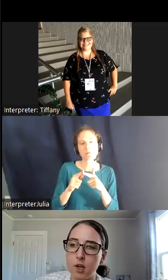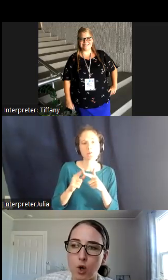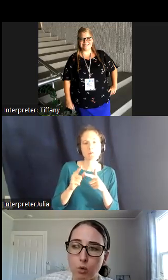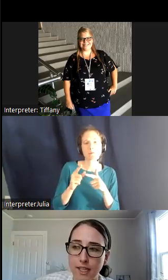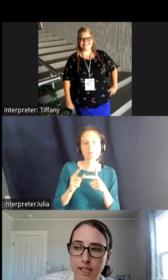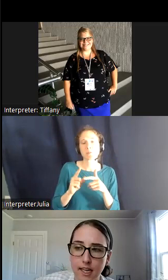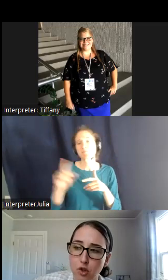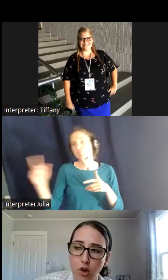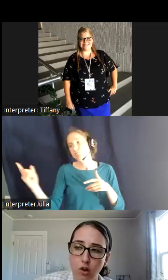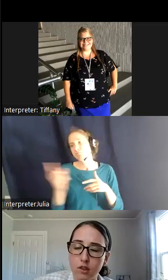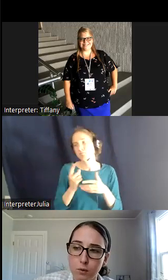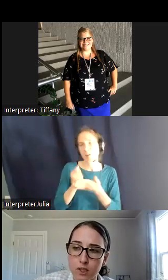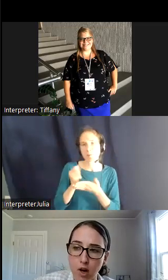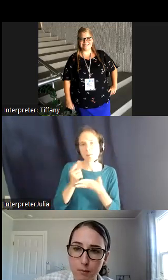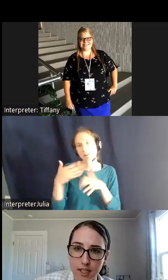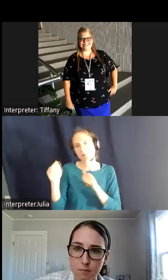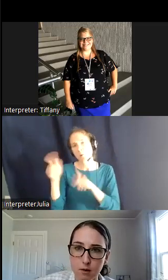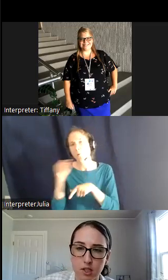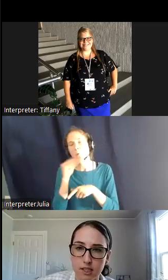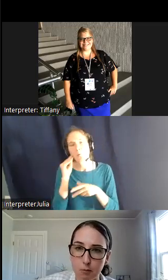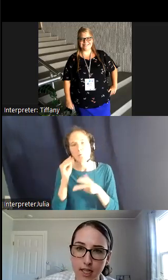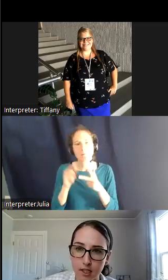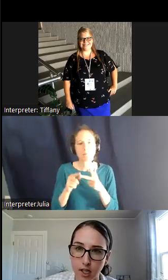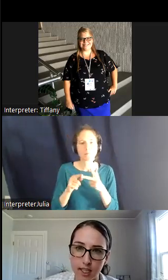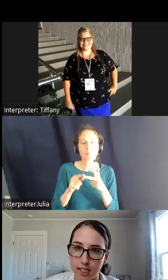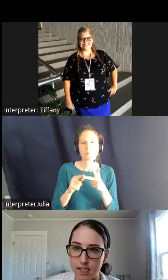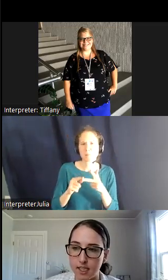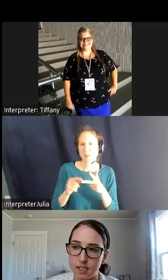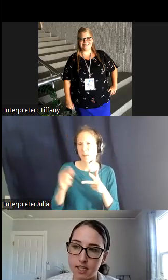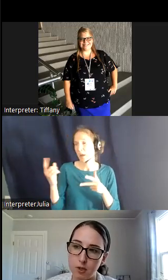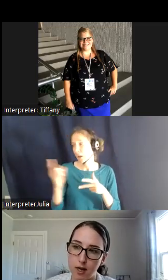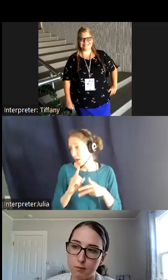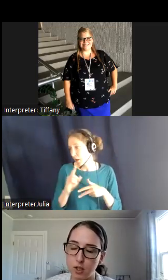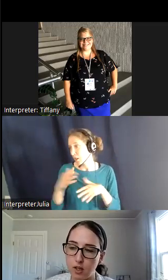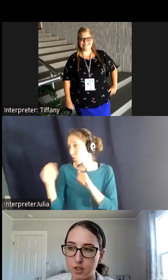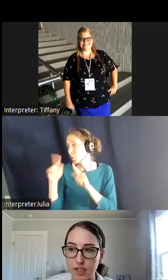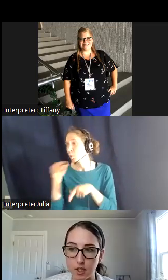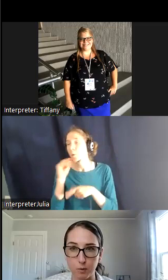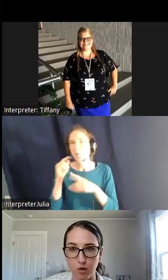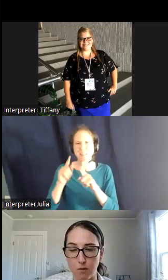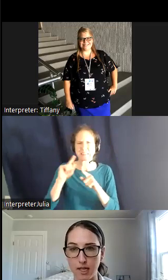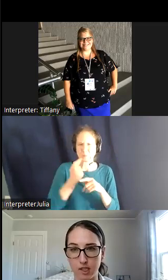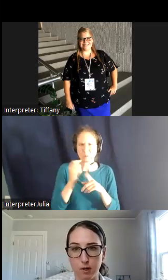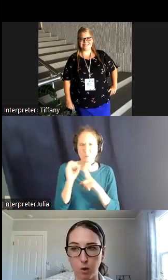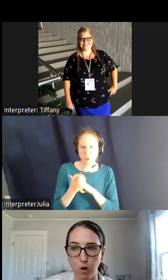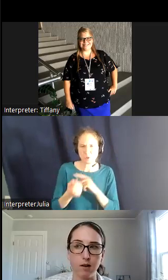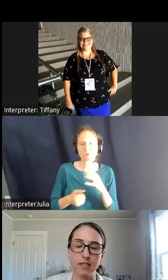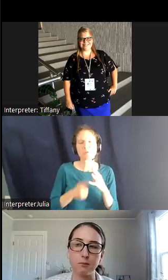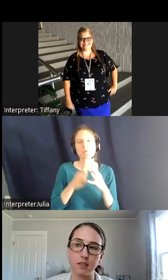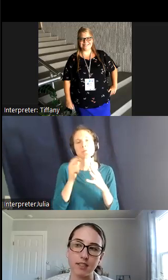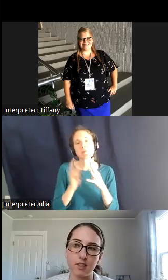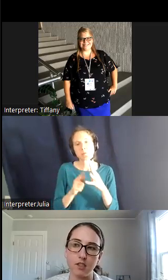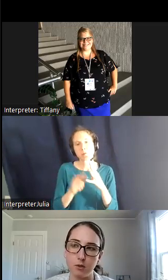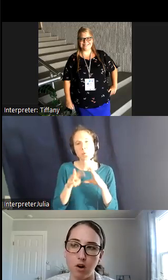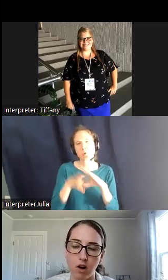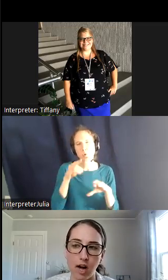outpatient, residential, withdrawal management, which has now been integrated into the continuum. So you'll actually see those withdrawal management requirements